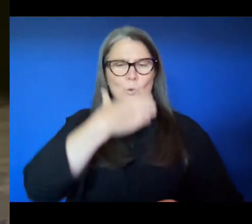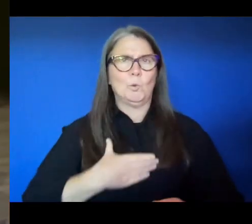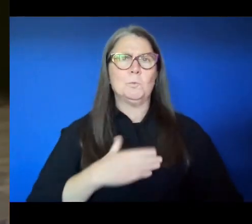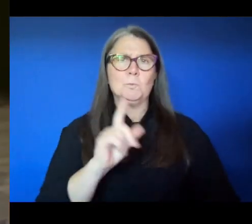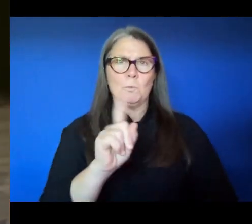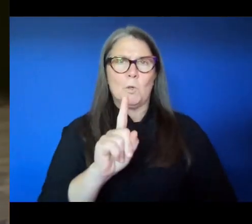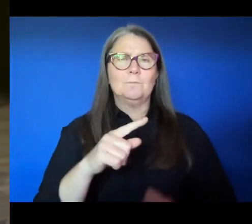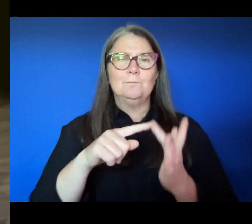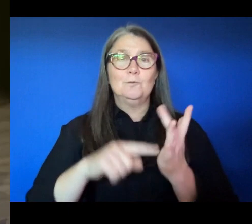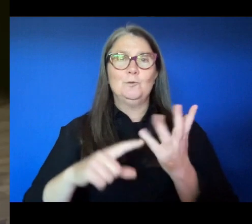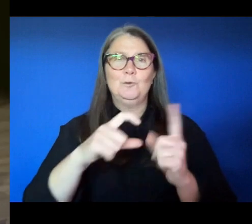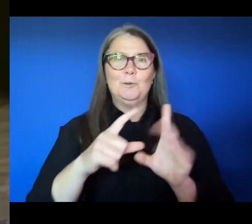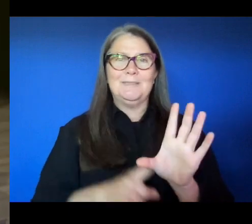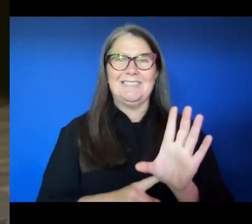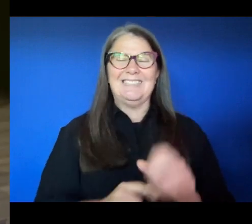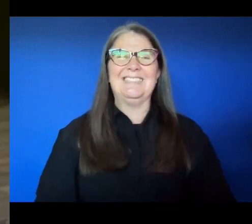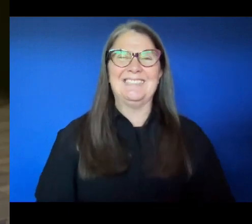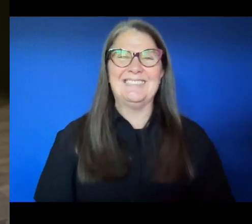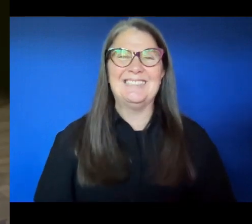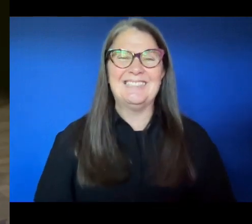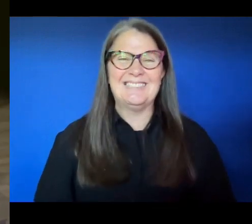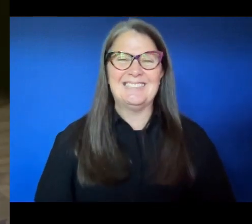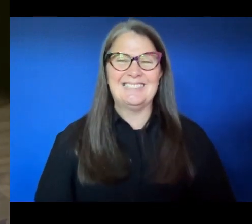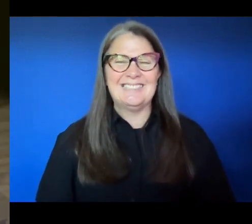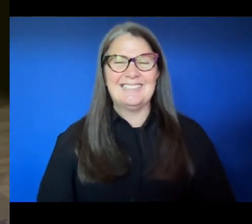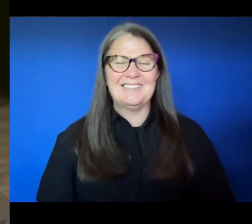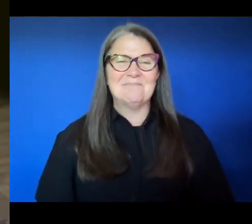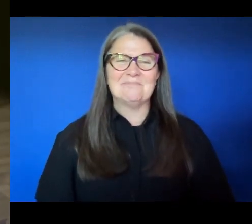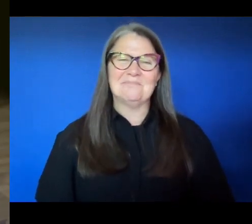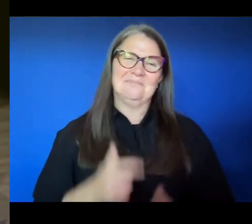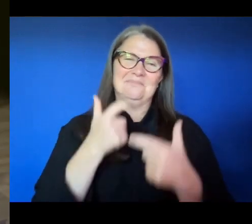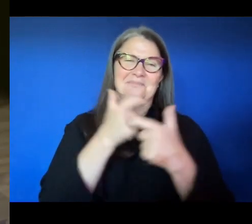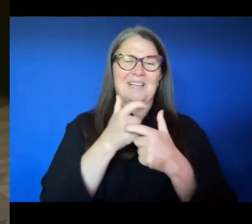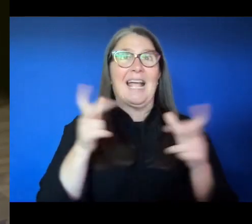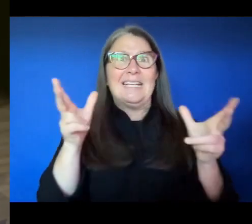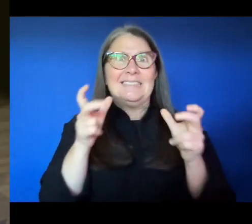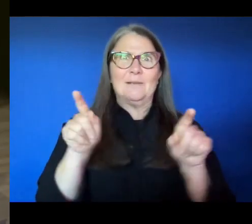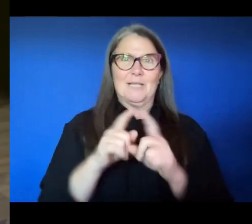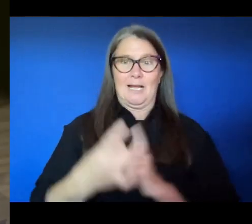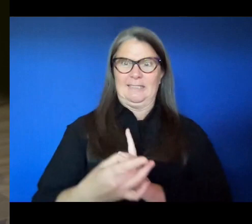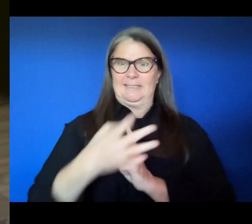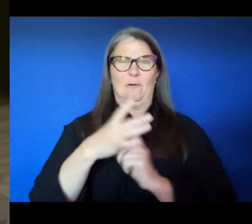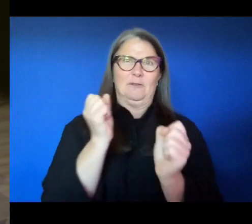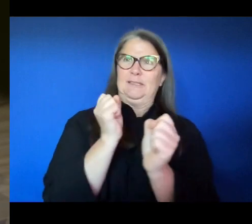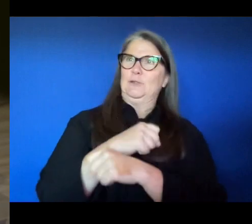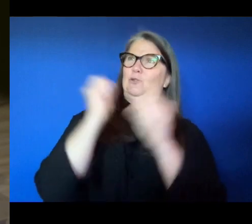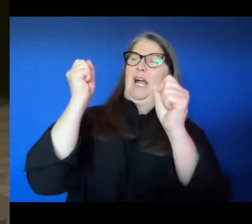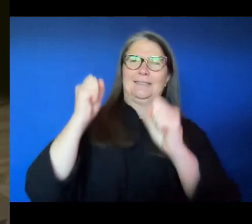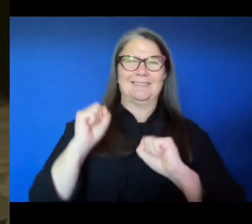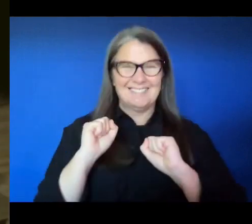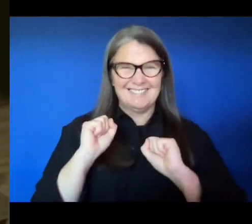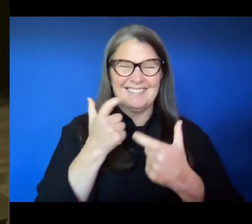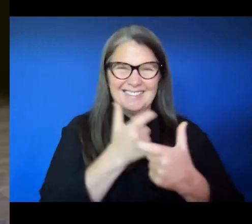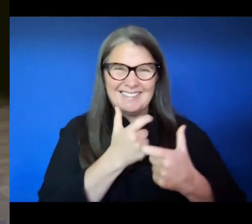Sounds like self-destruct. I also want to acknowledge traditional owners of this country, and it was